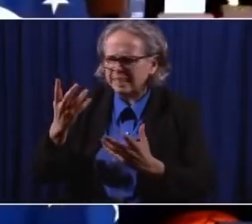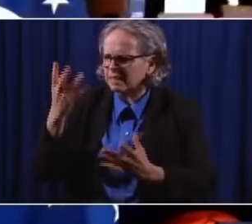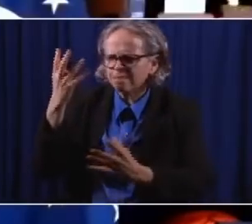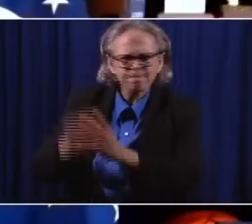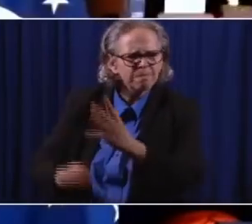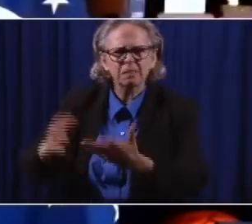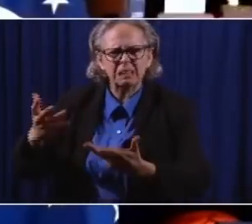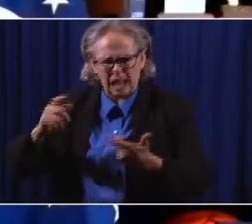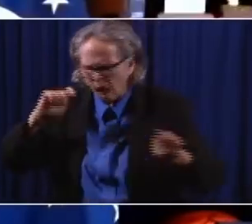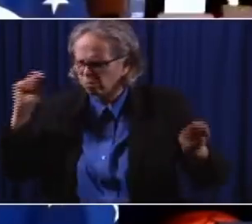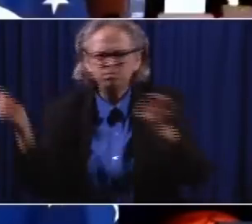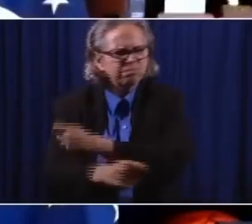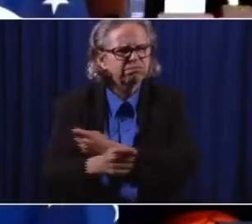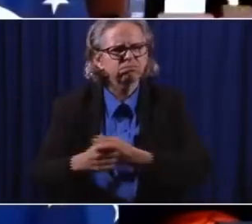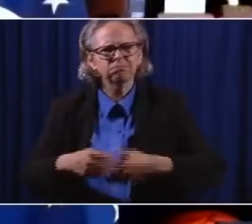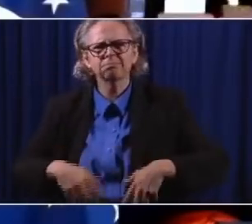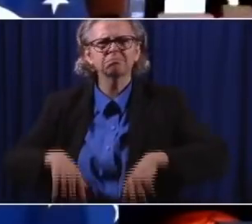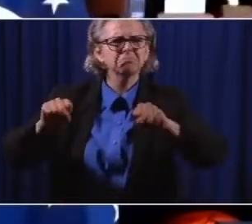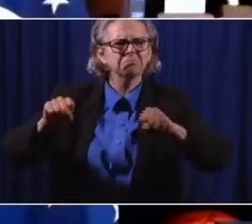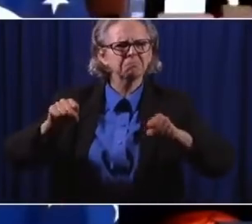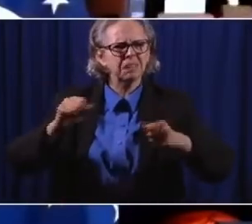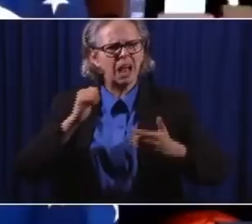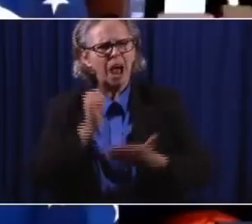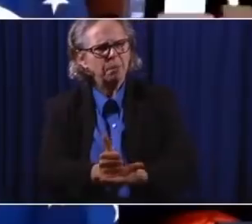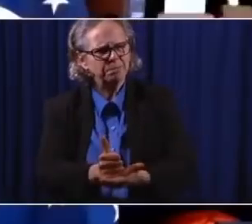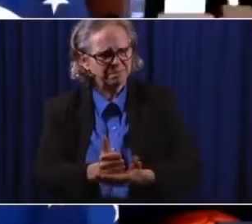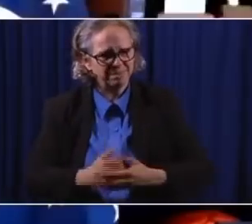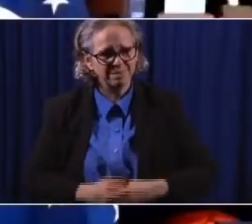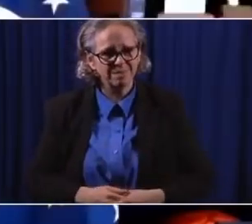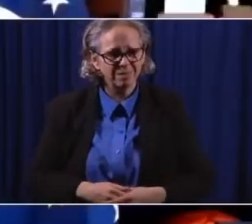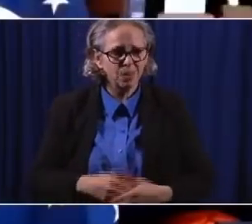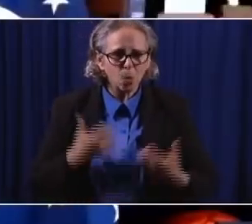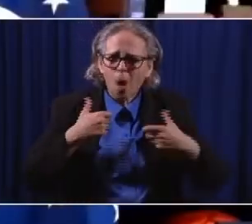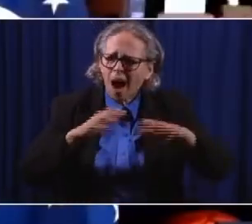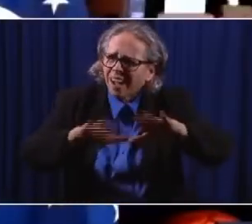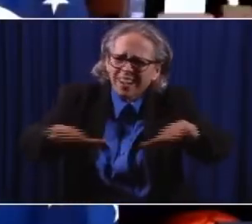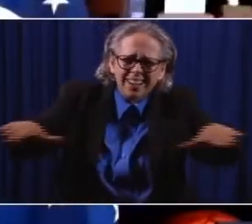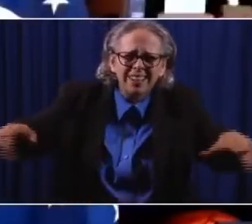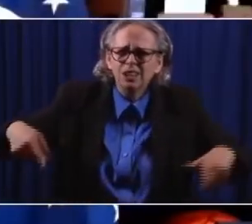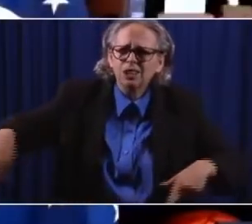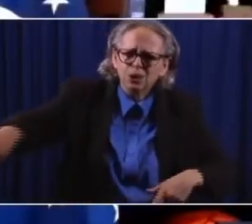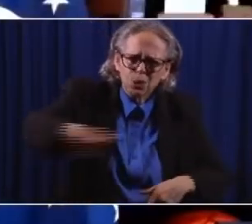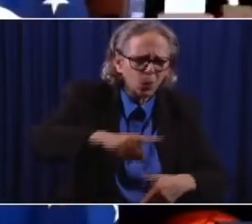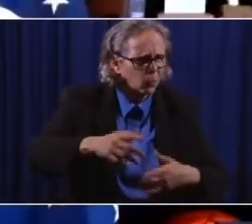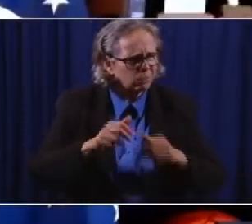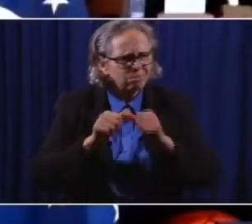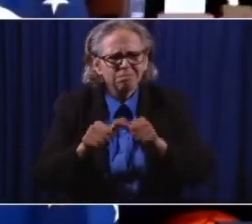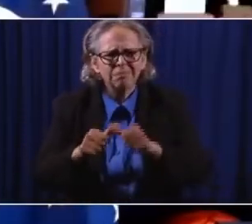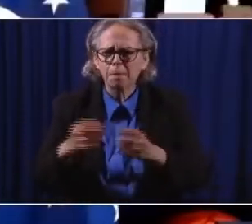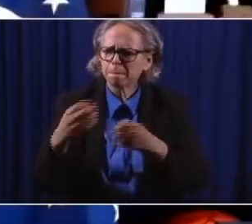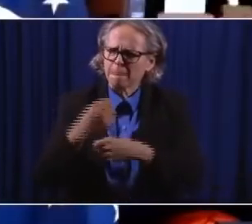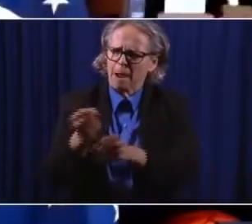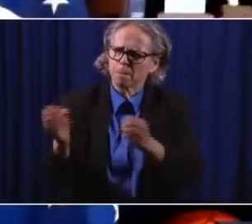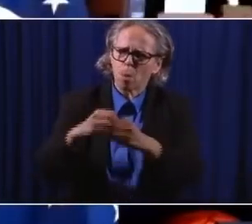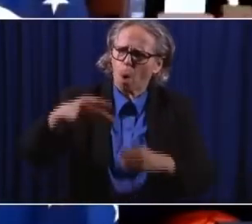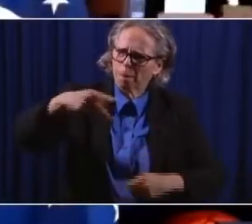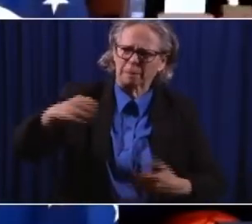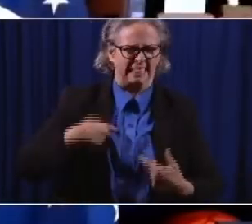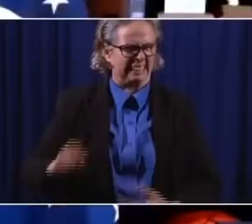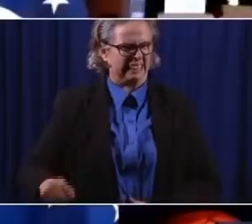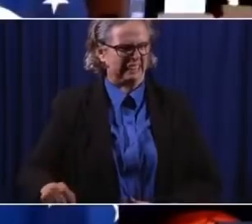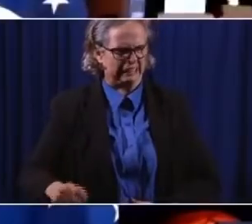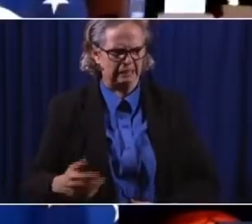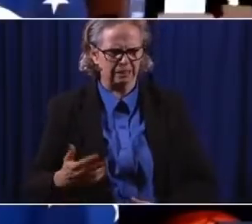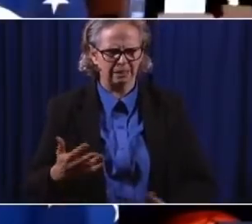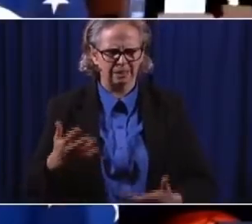want these businesses to continue to make PPE, and we want Ohioans to we want America to purchase these things domestically,